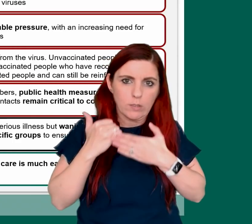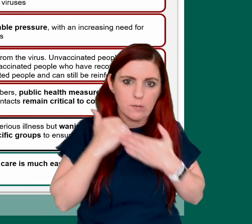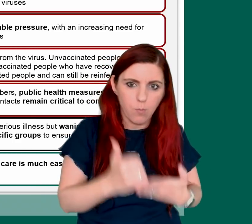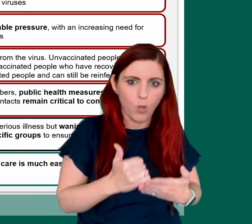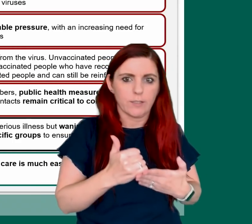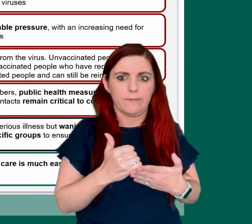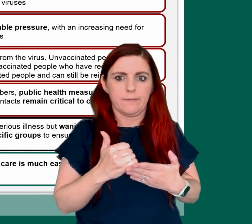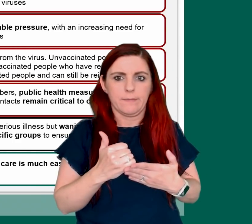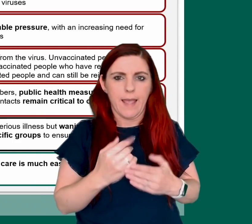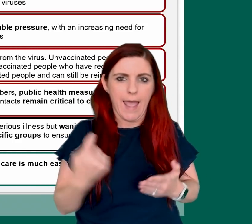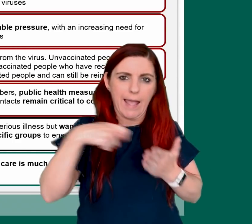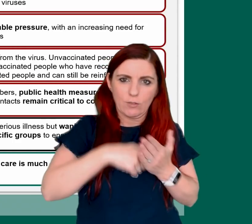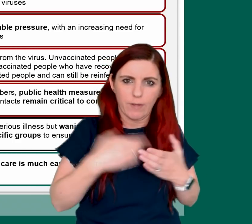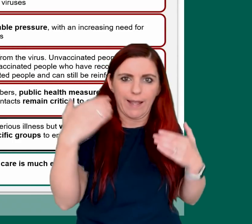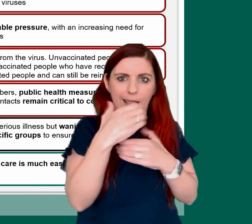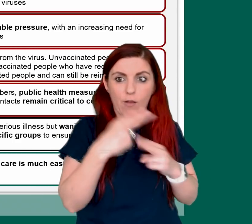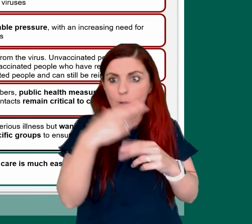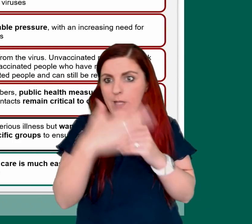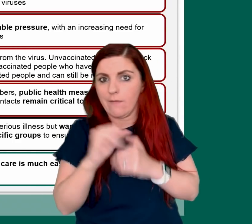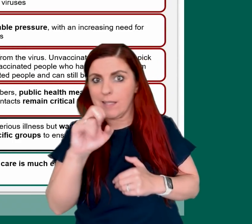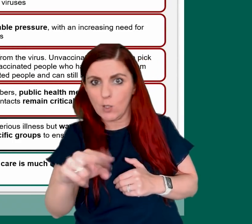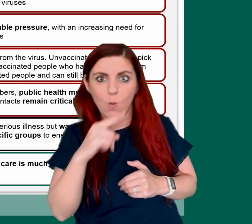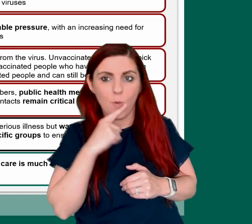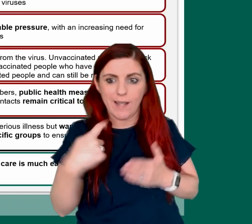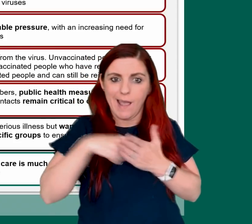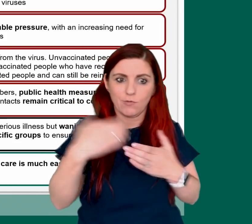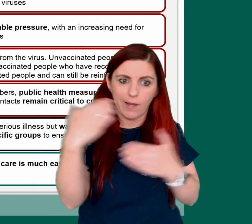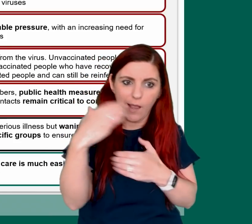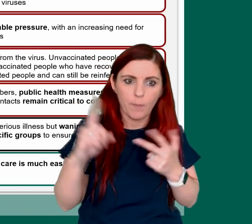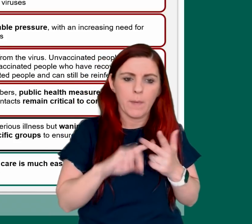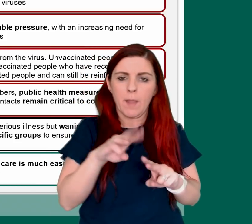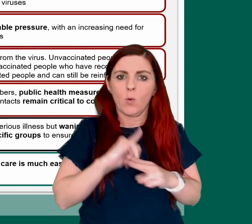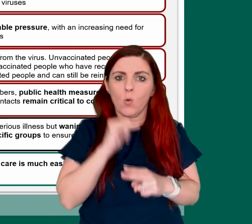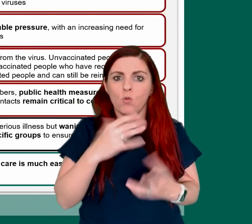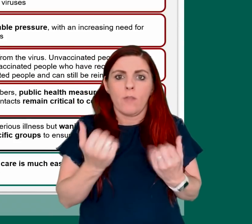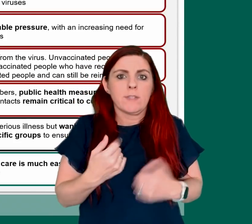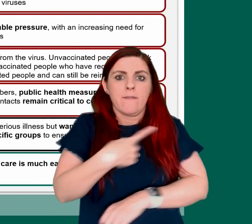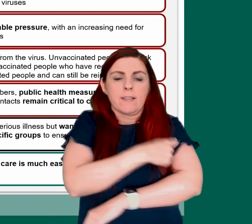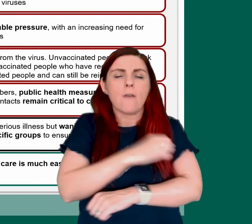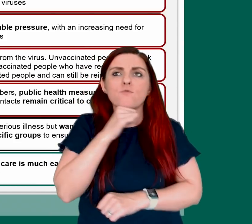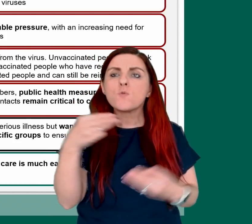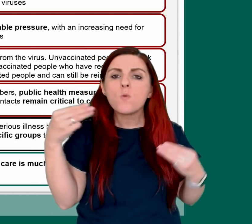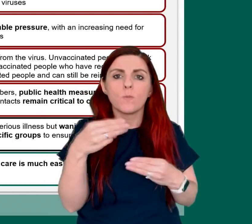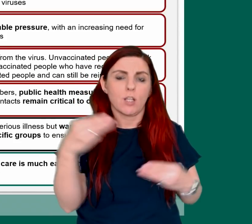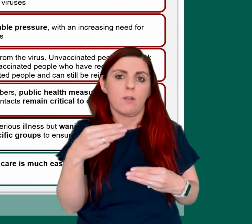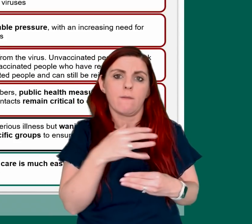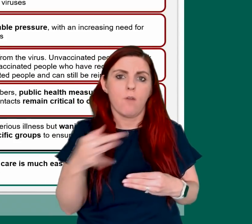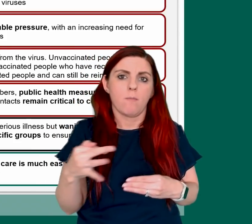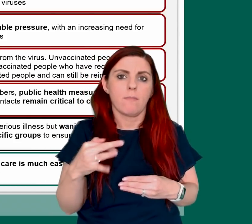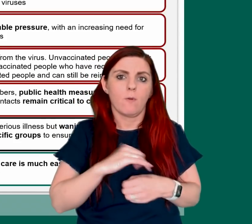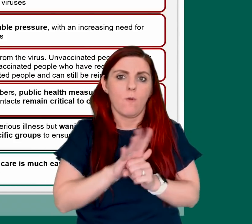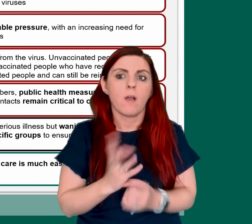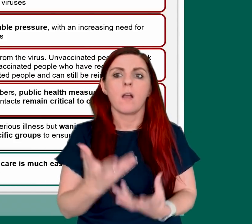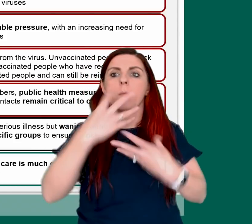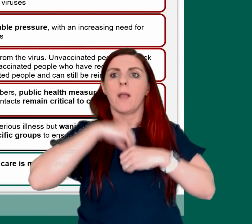intensive type of care outside intensive settings. Unvaccinated people have no protection from the virus. They can pick up the virus from vaccinated people,